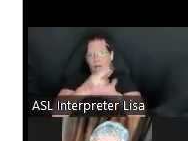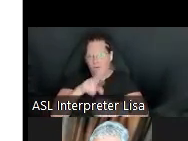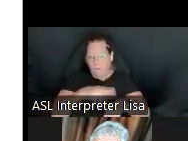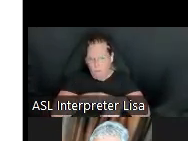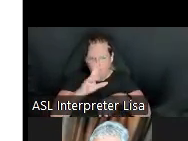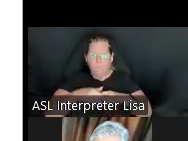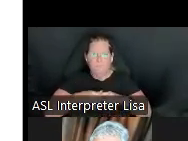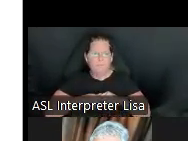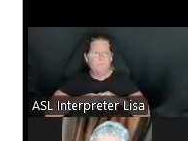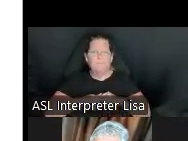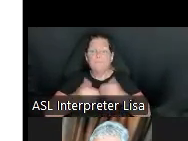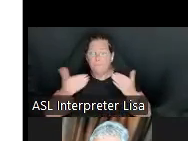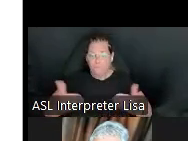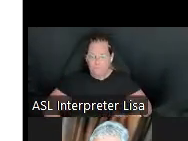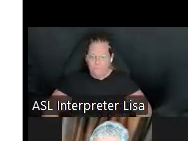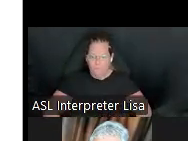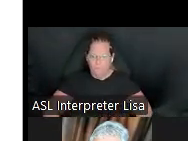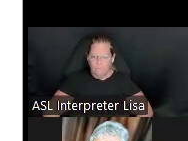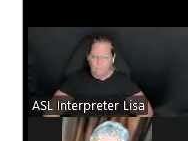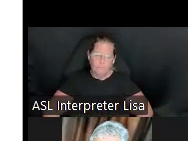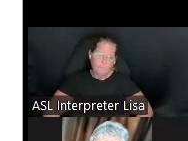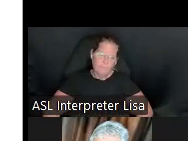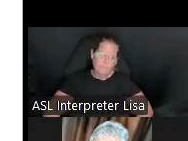you can go on to the next slide.